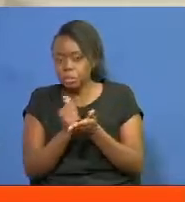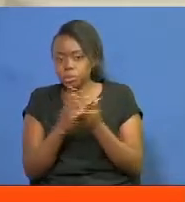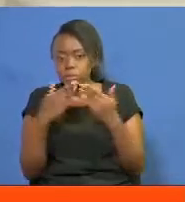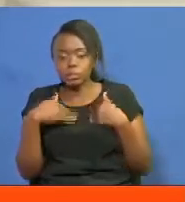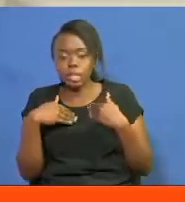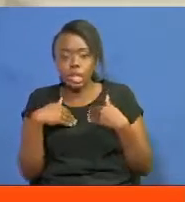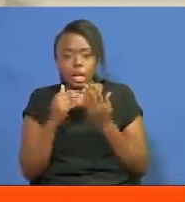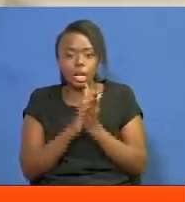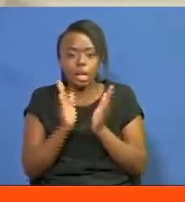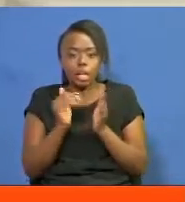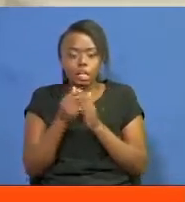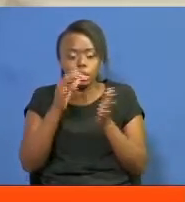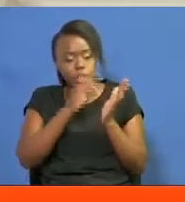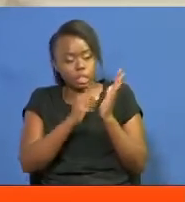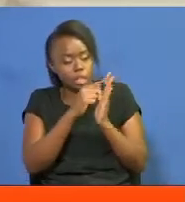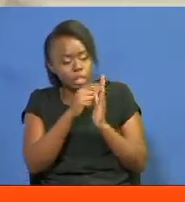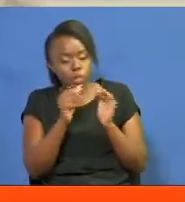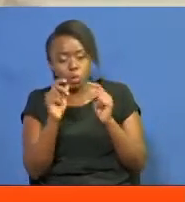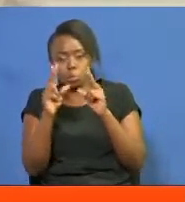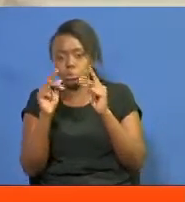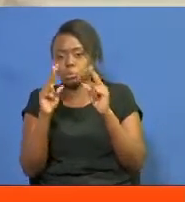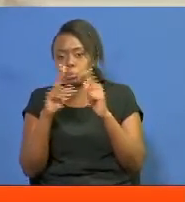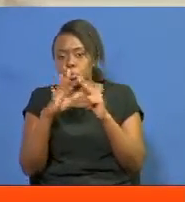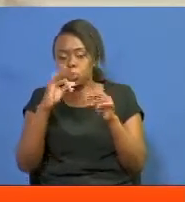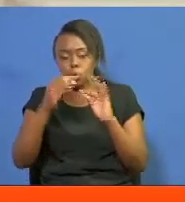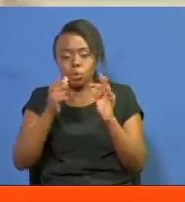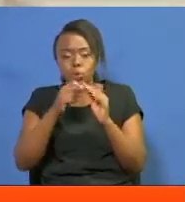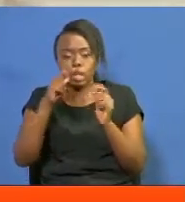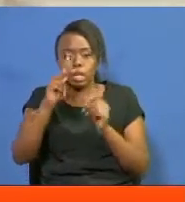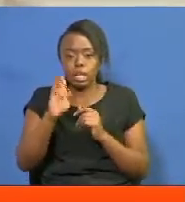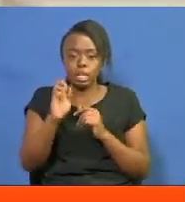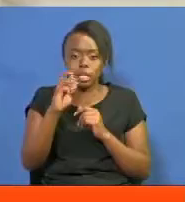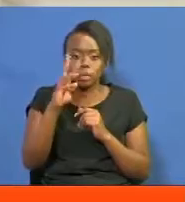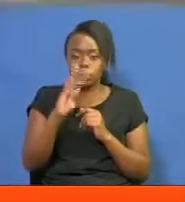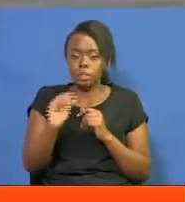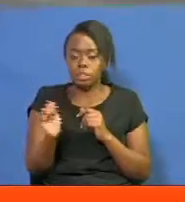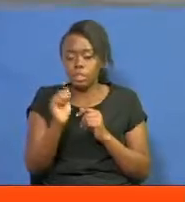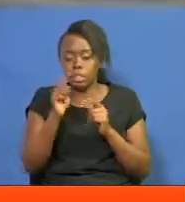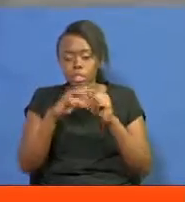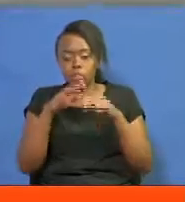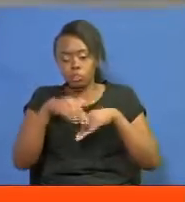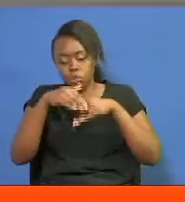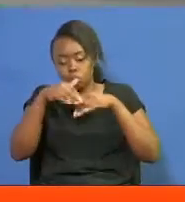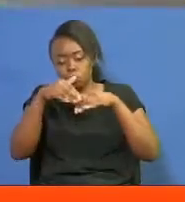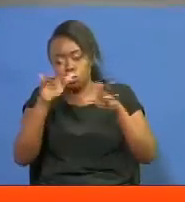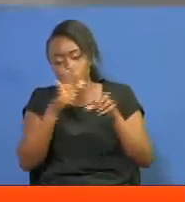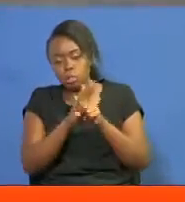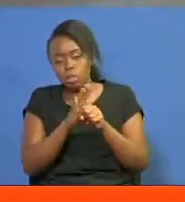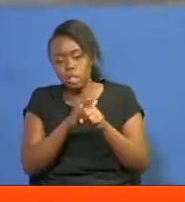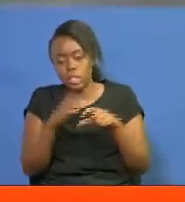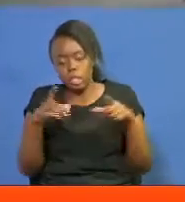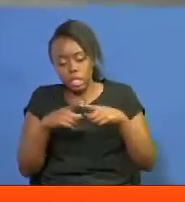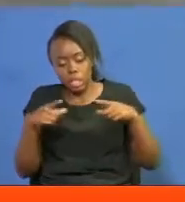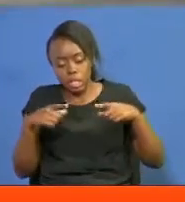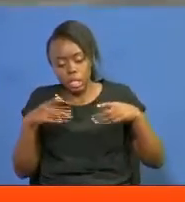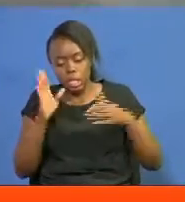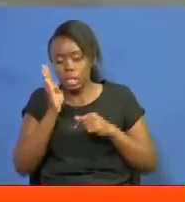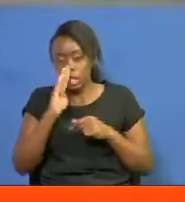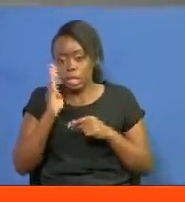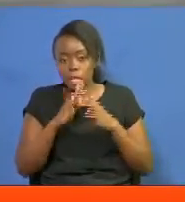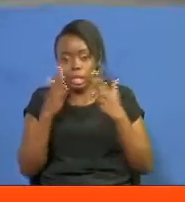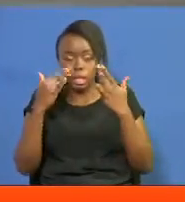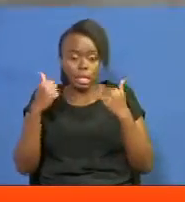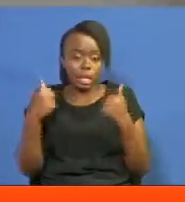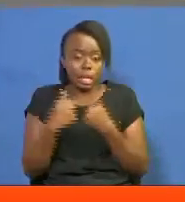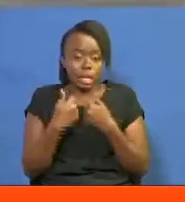wanashughulikiwa, wameandikishiwa mabarua sawa kwa mambo ya KWS, mambo mingi wamefuatilia. Lake Baringo recently busted